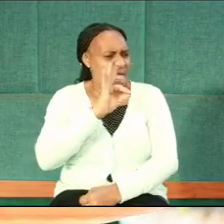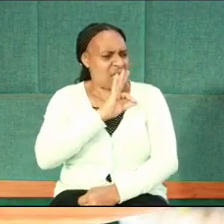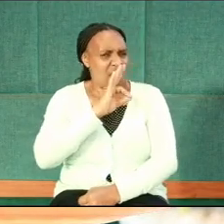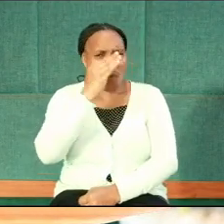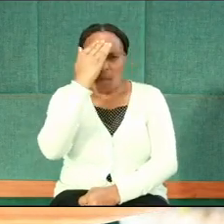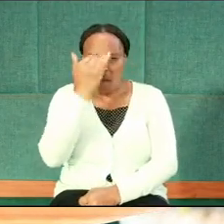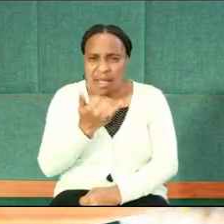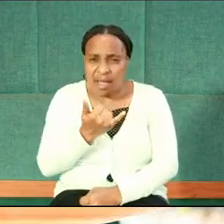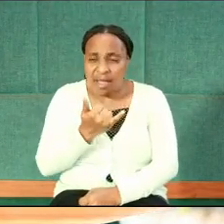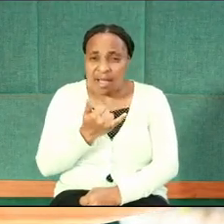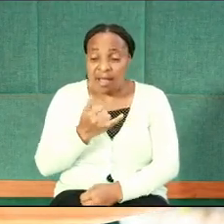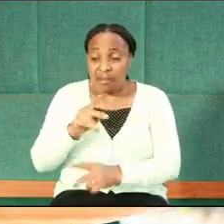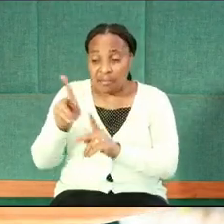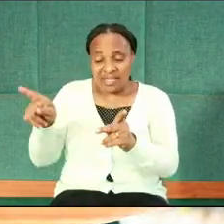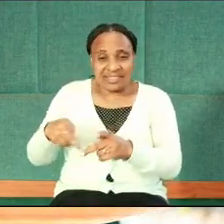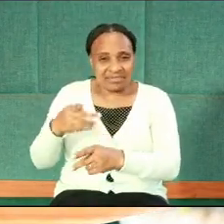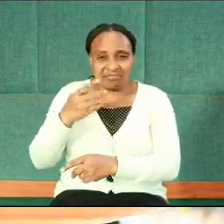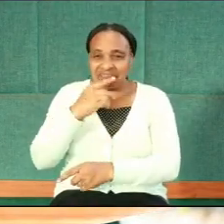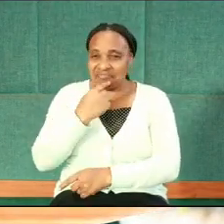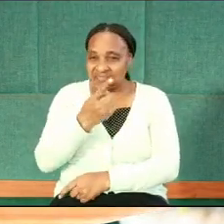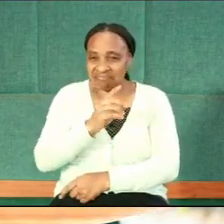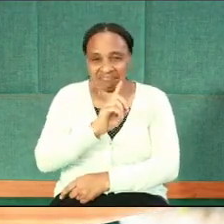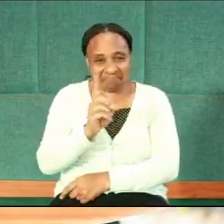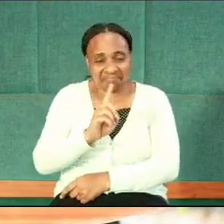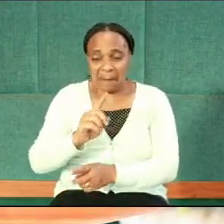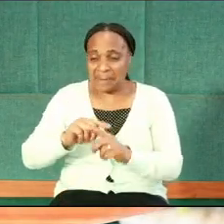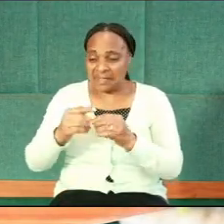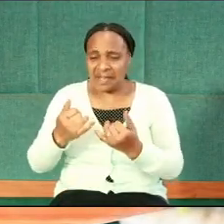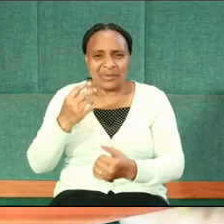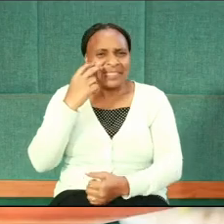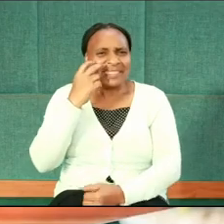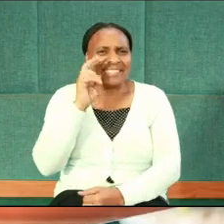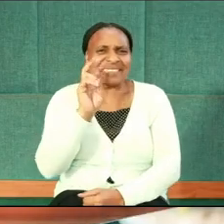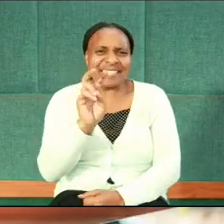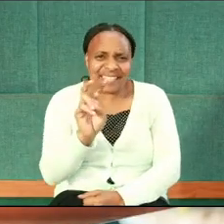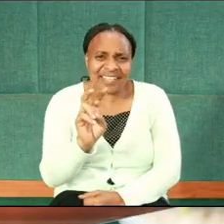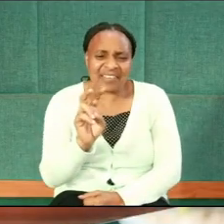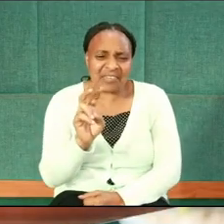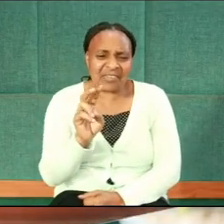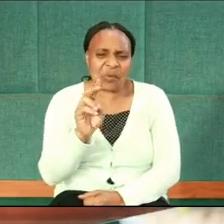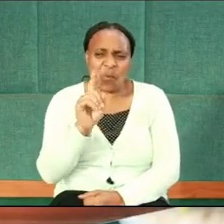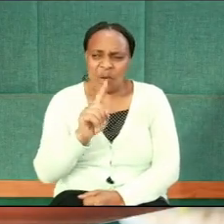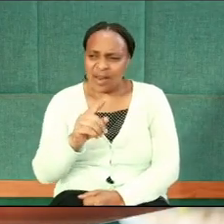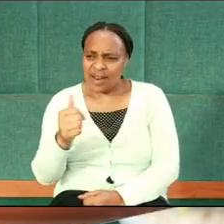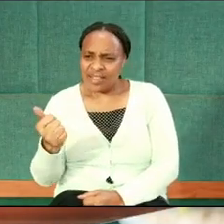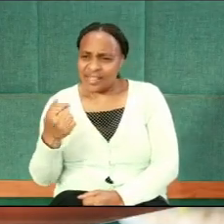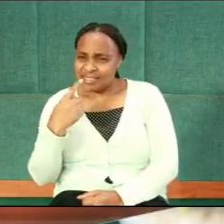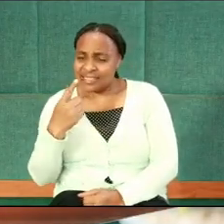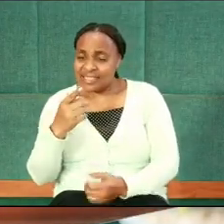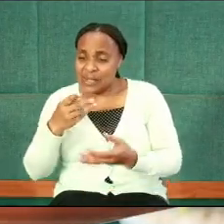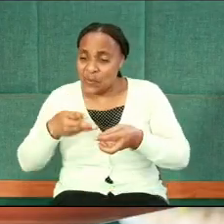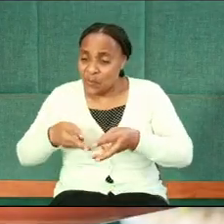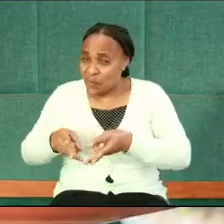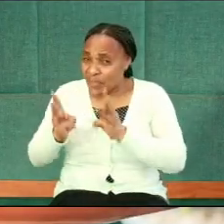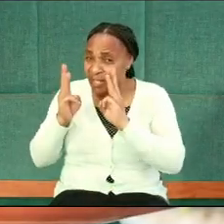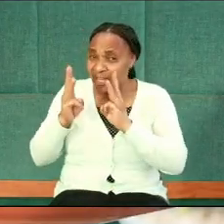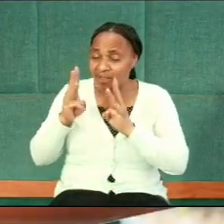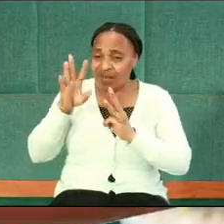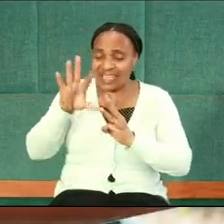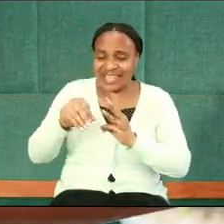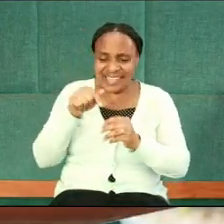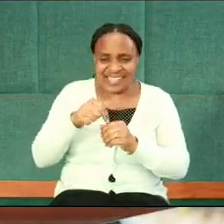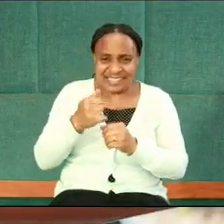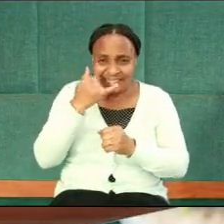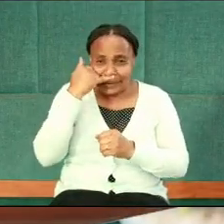I don't want to say the place. But you see, they could look one at that and say, the way you were taking that